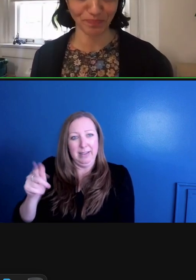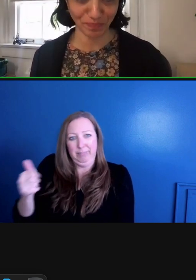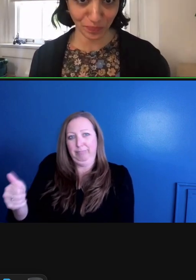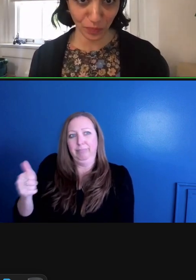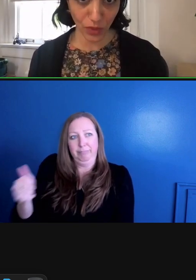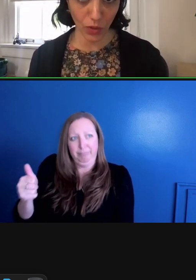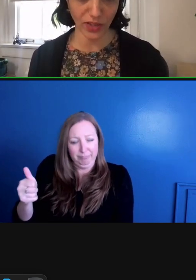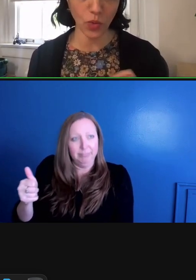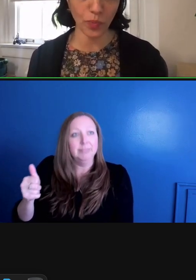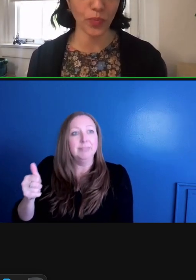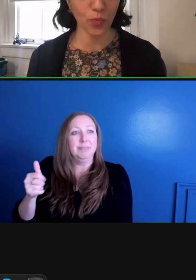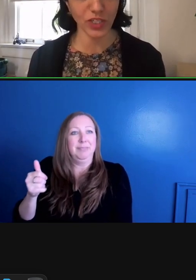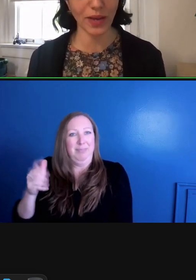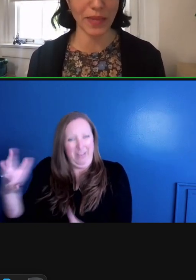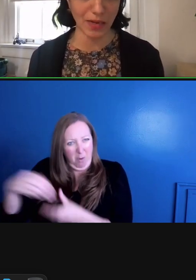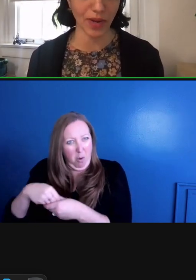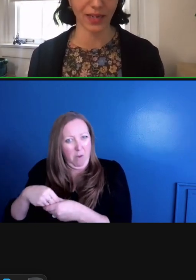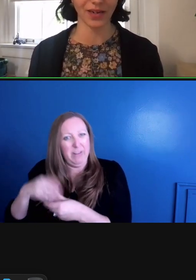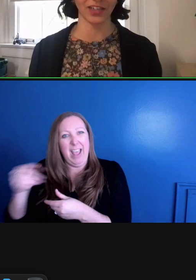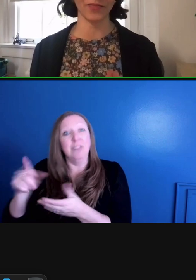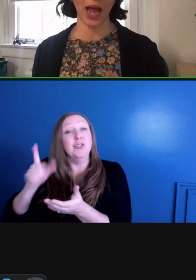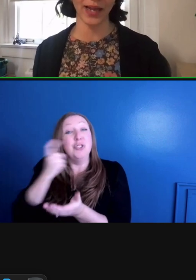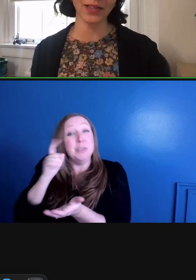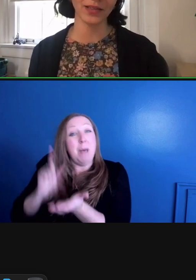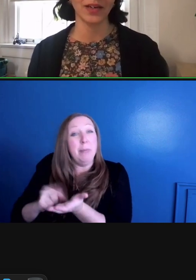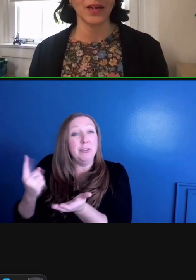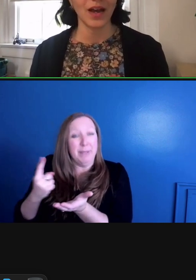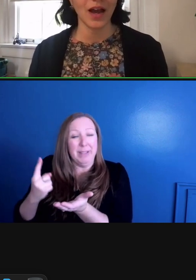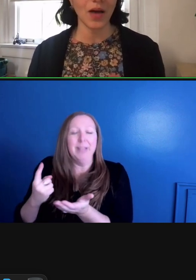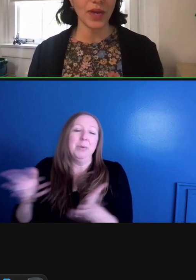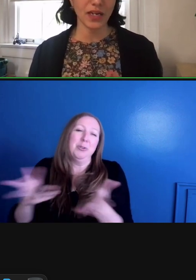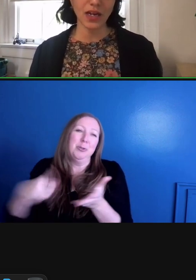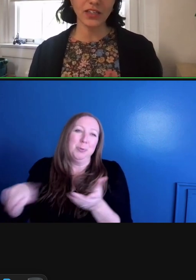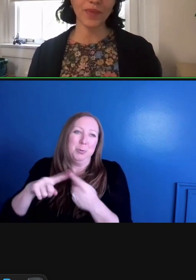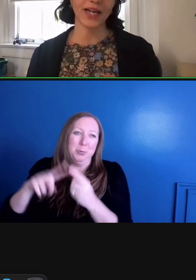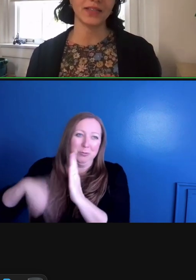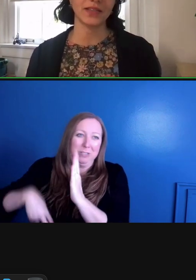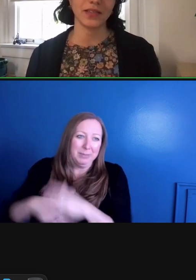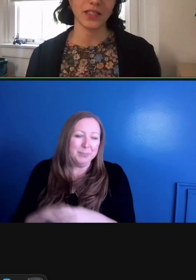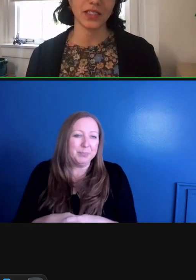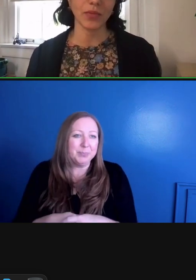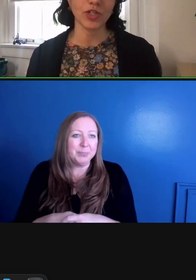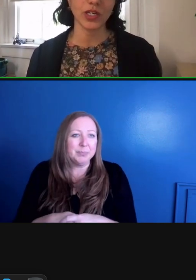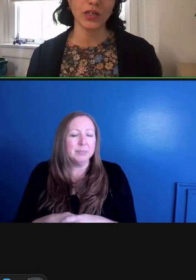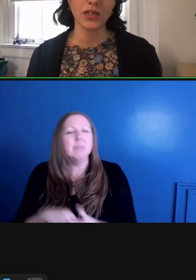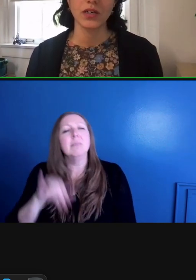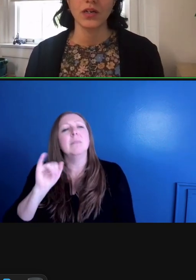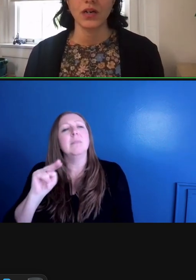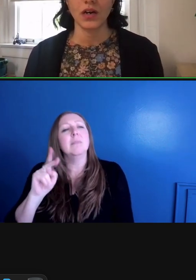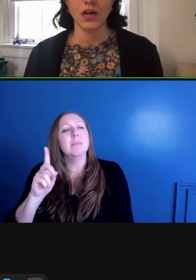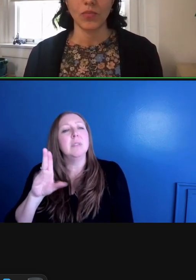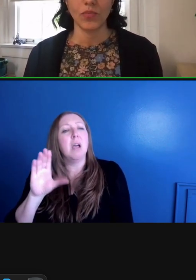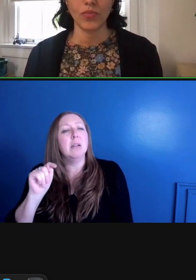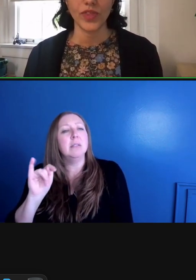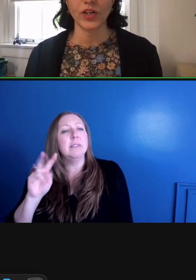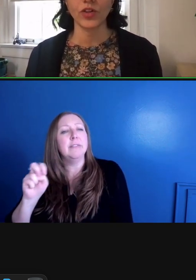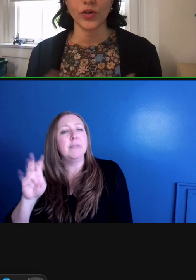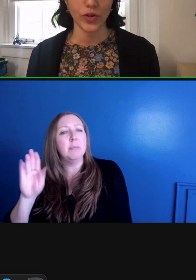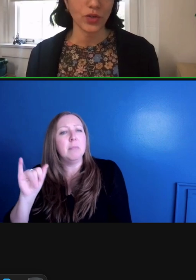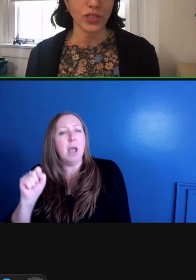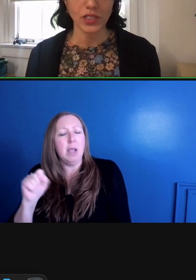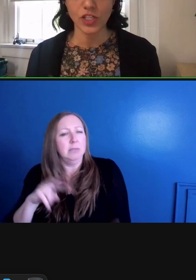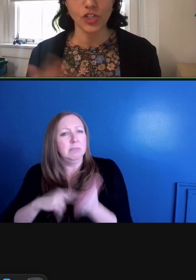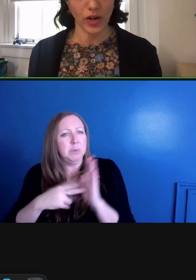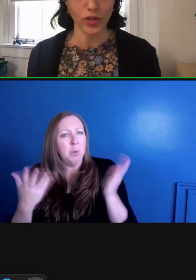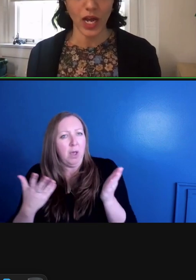look. Okay, so what do I mean by an inductive bias? An inductive bias is an assumption that the